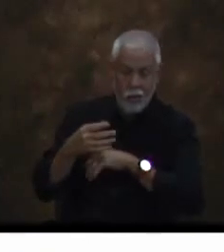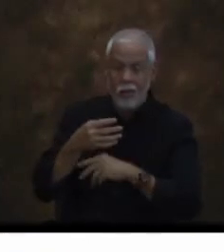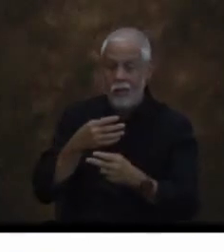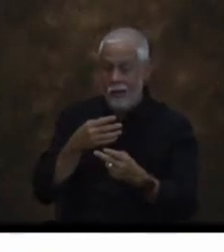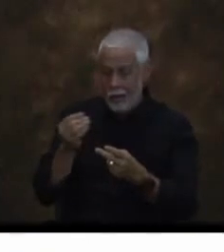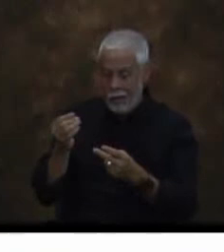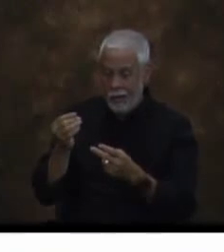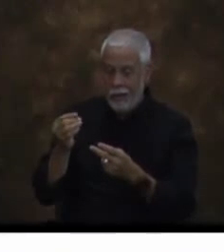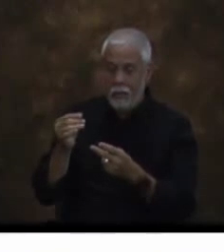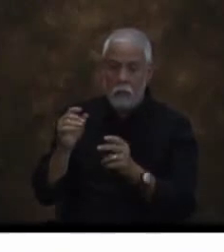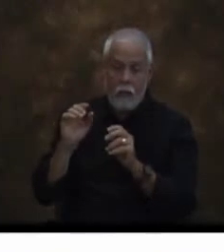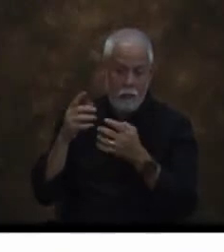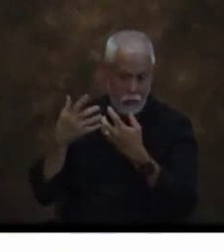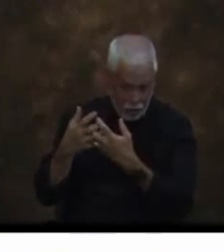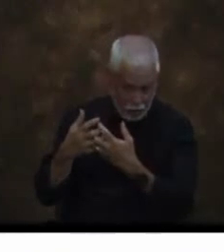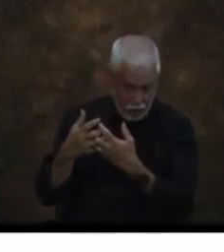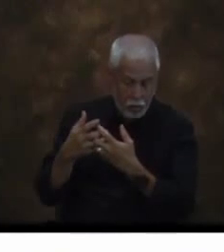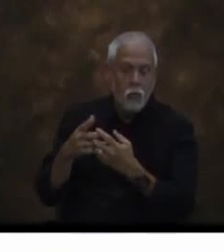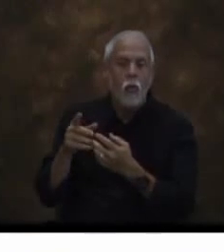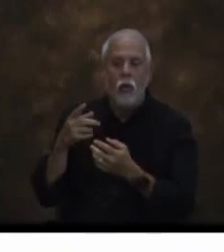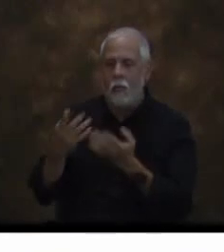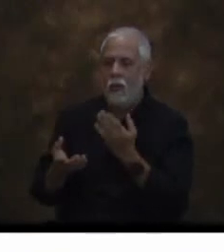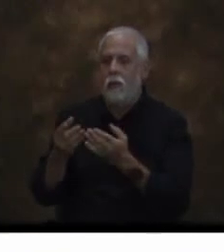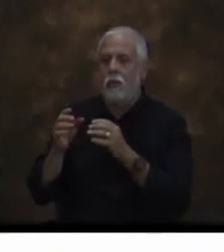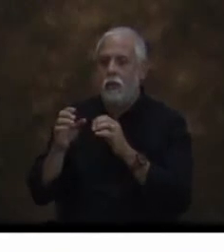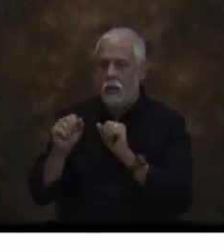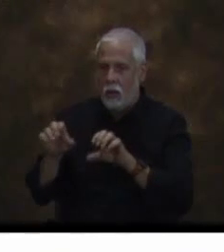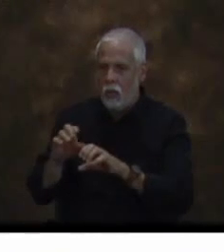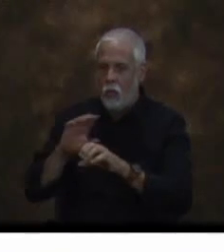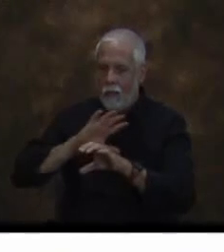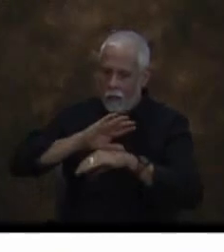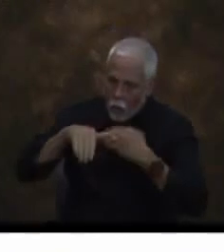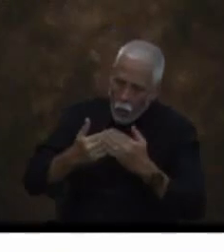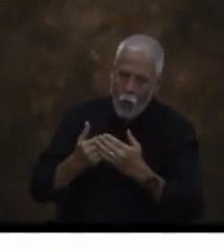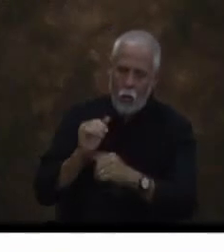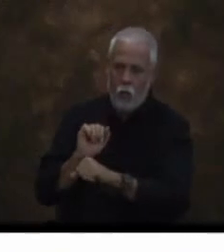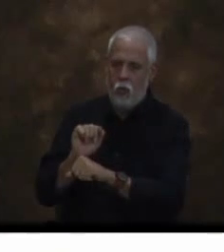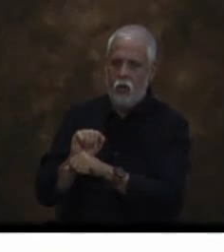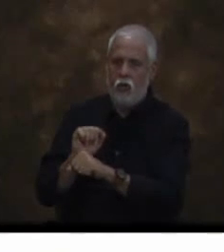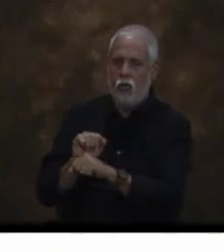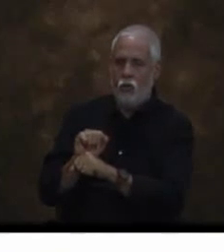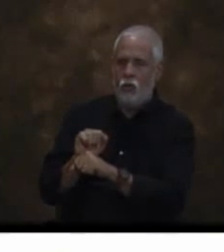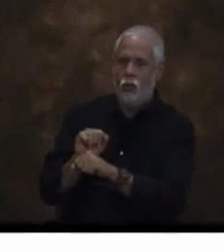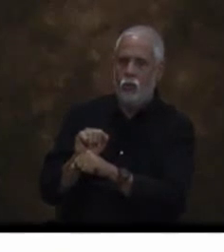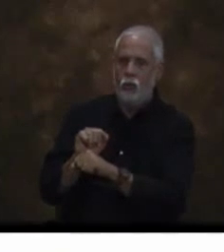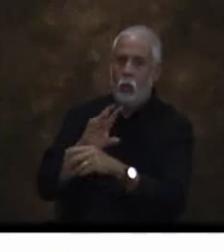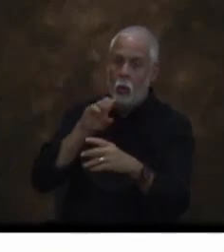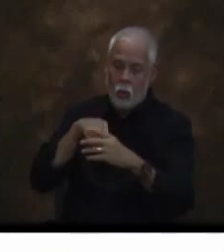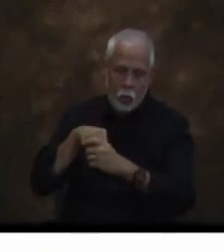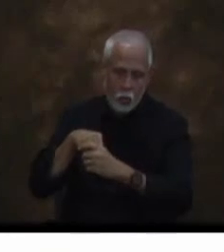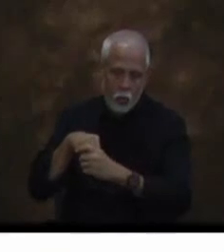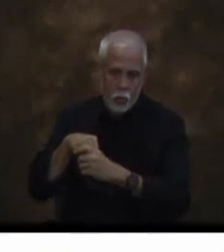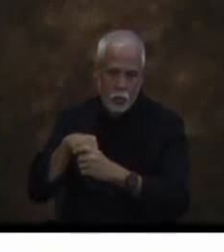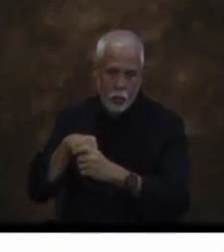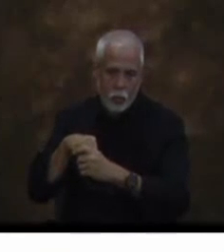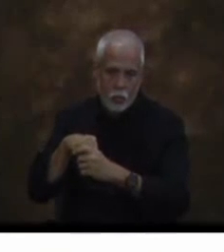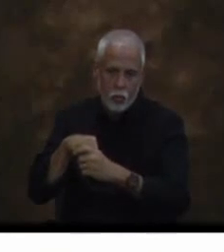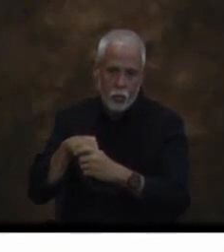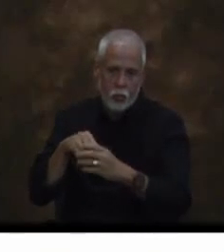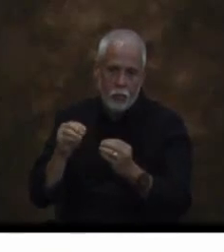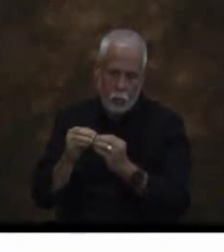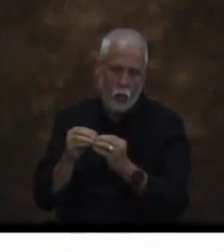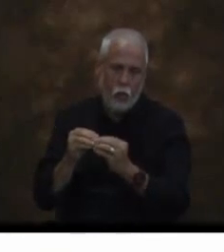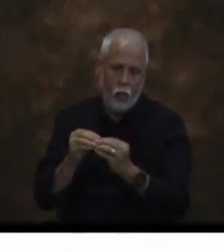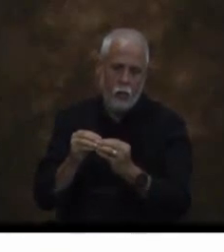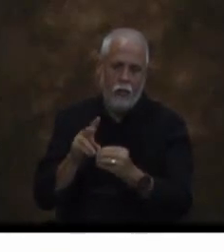and can work for them, they may be able to do their complete operation, which could include the monoclonal antibody treatment, so access